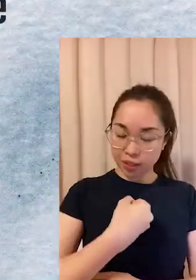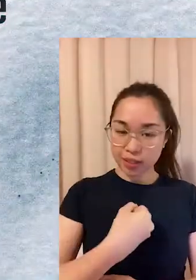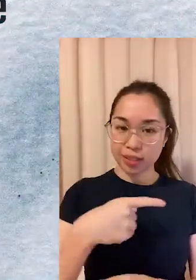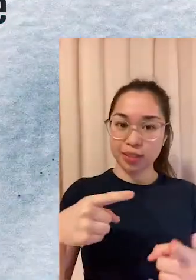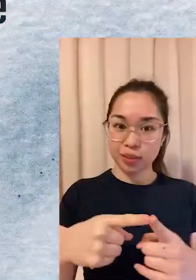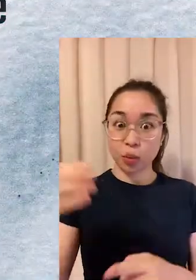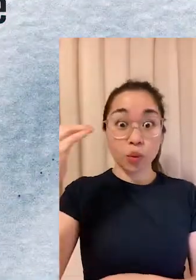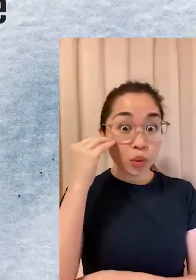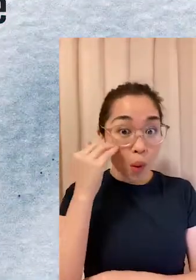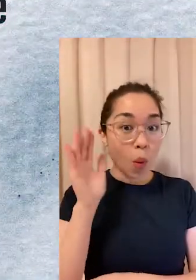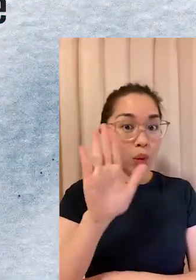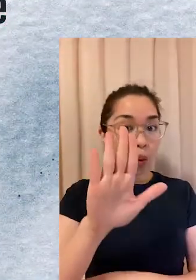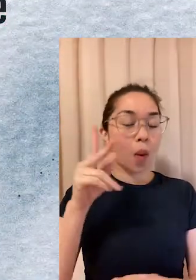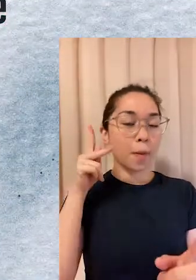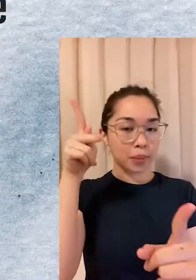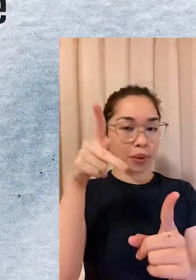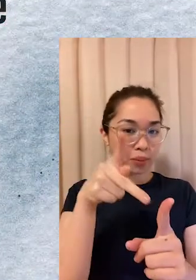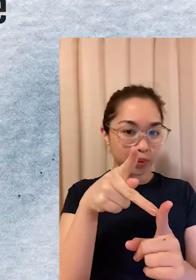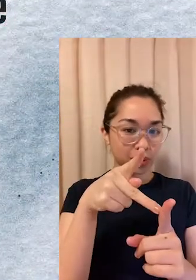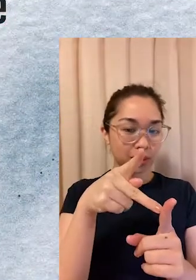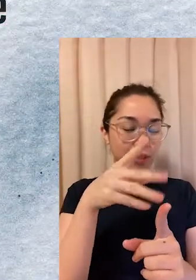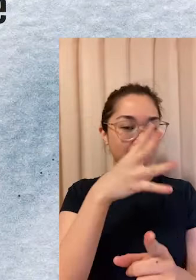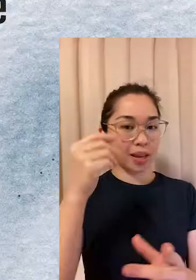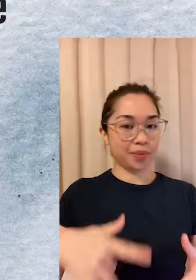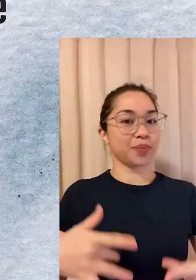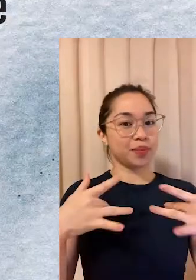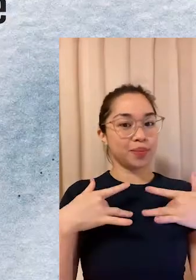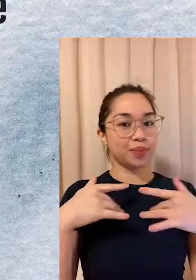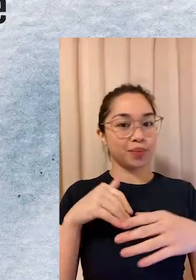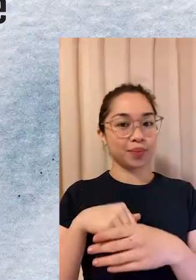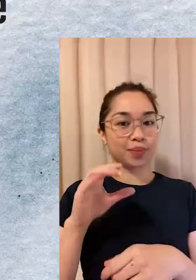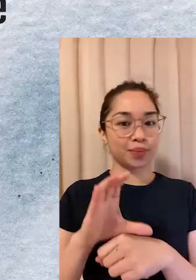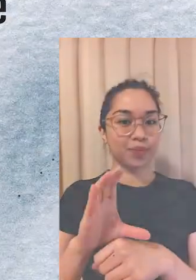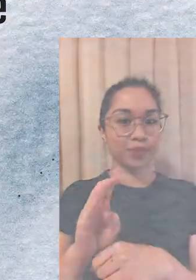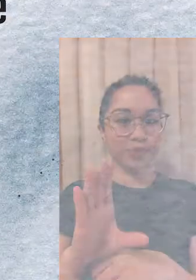your purpose and live it out at CCBC.